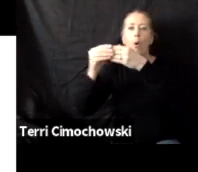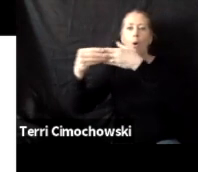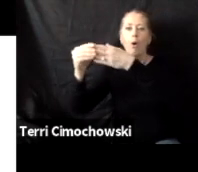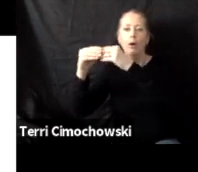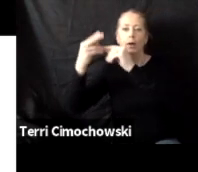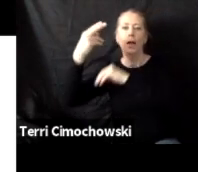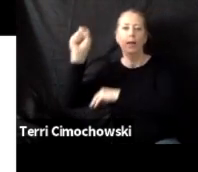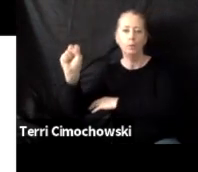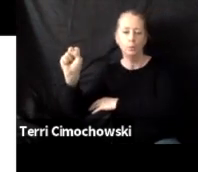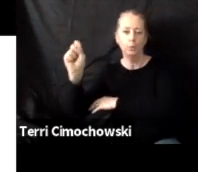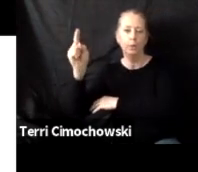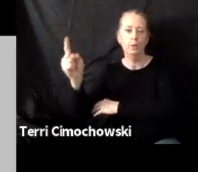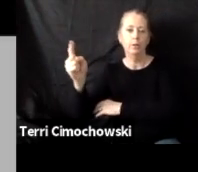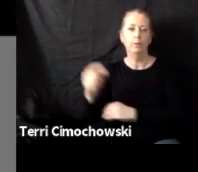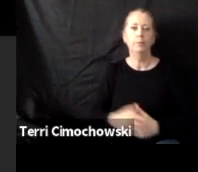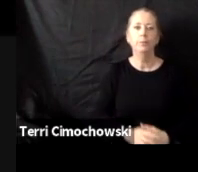high school.